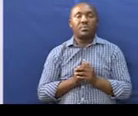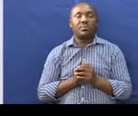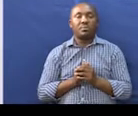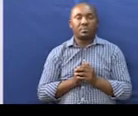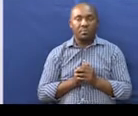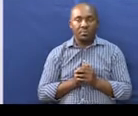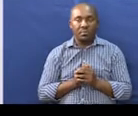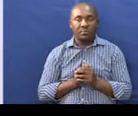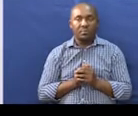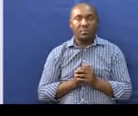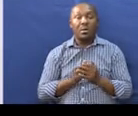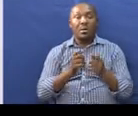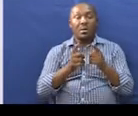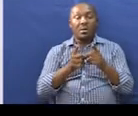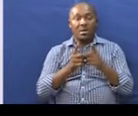Then